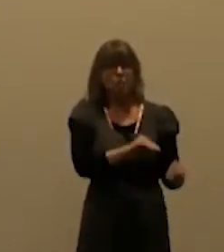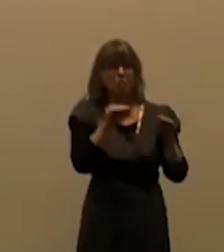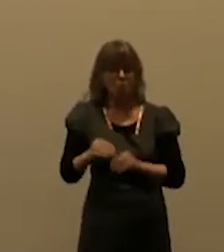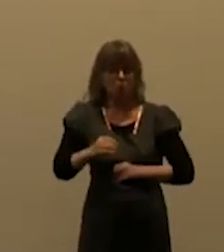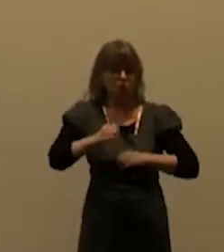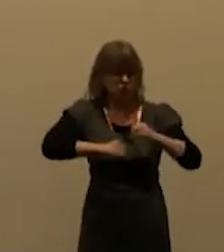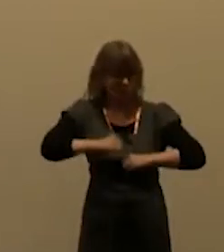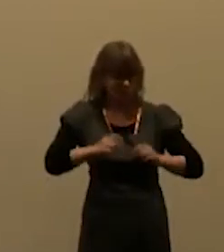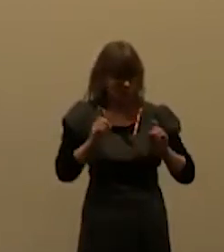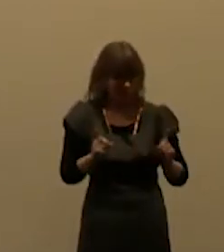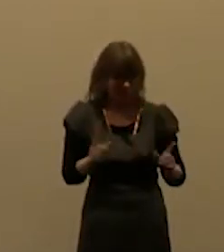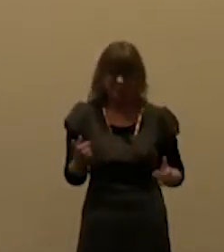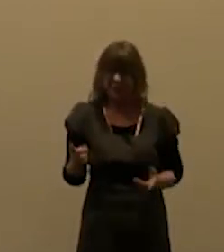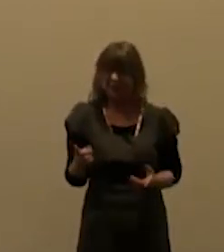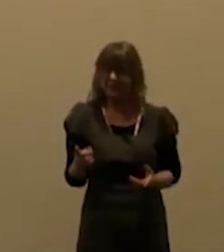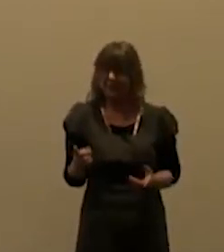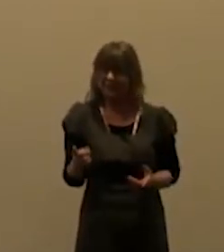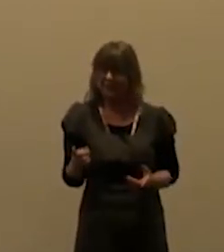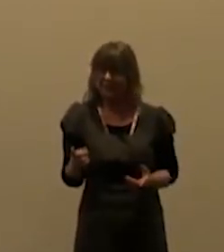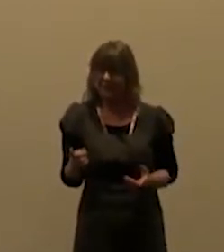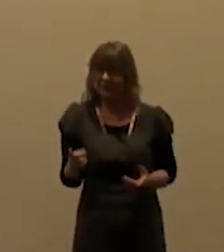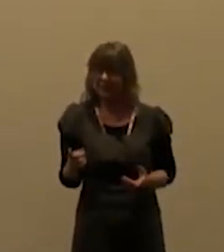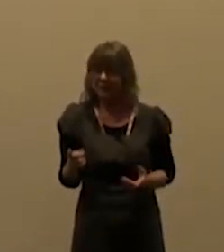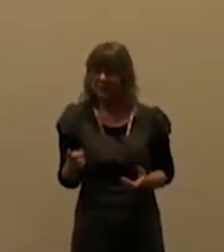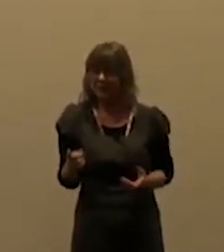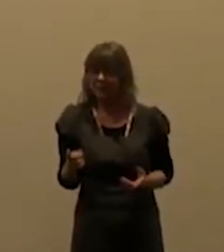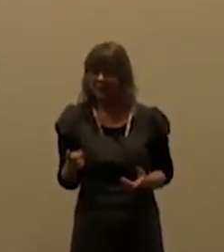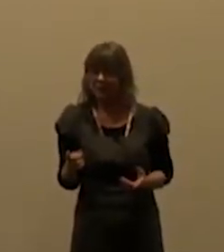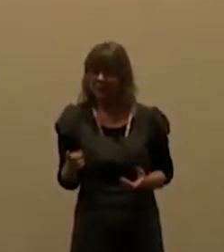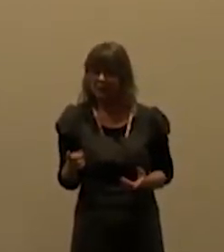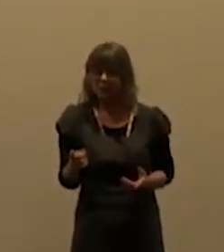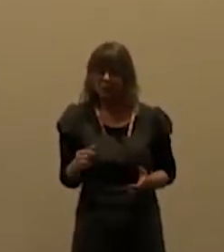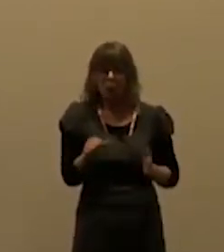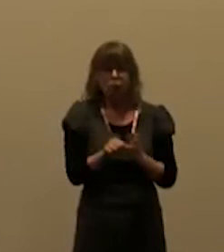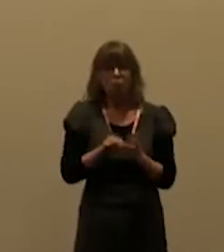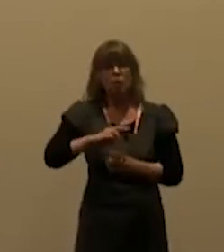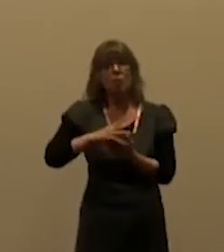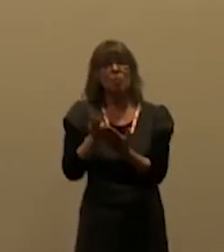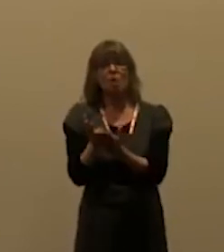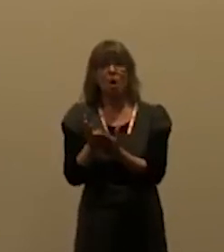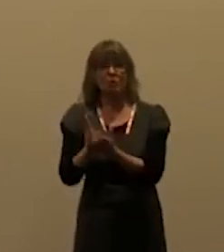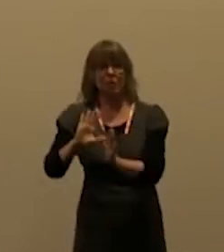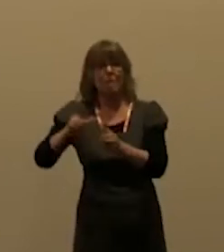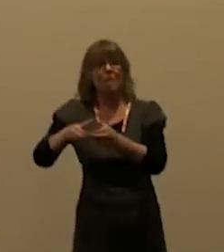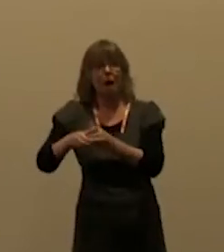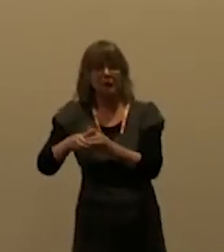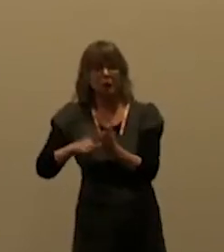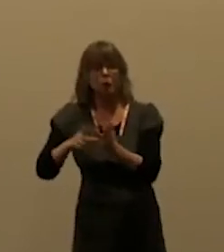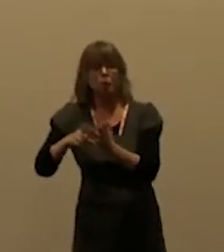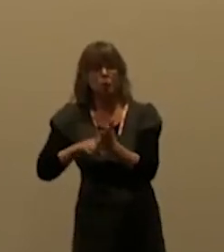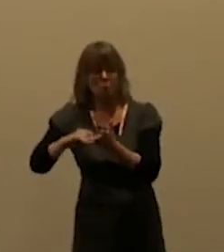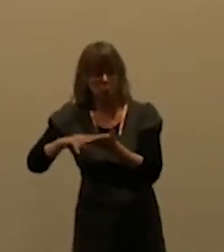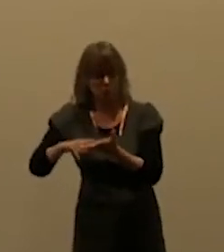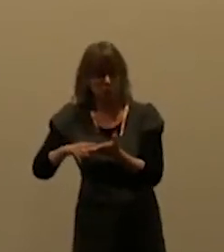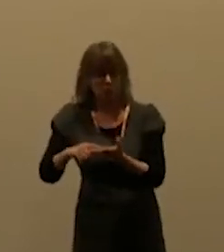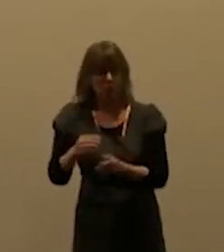config. GitTight do all that themselves. Well, exactly. Then you probably get third-party tooling to kind of. I would use it to set up the kind